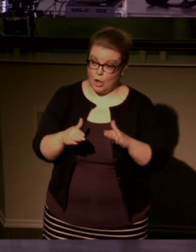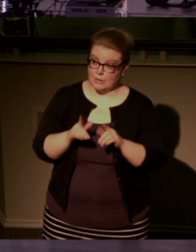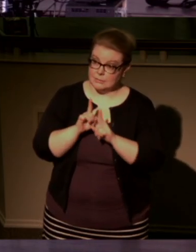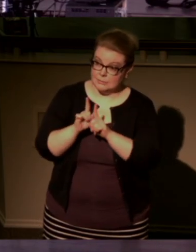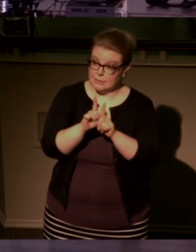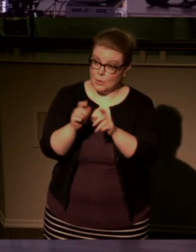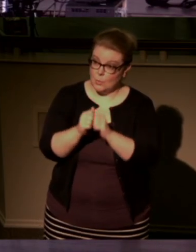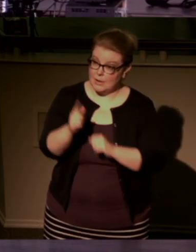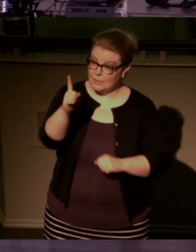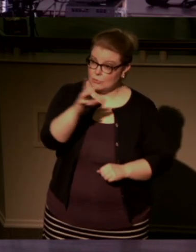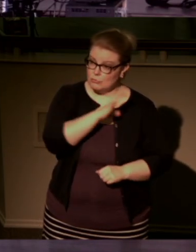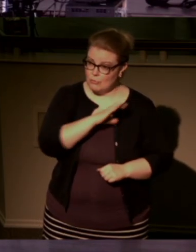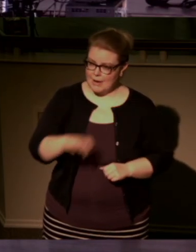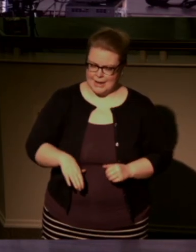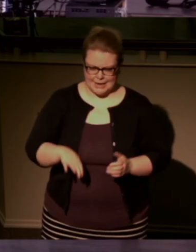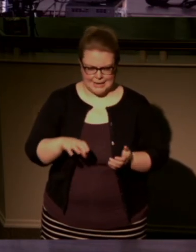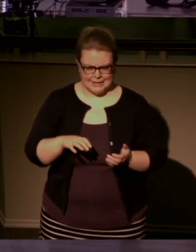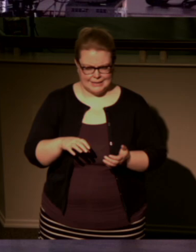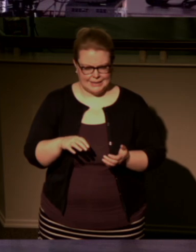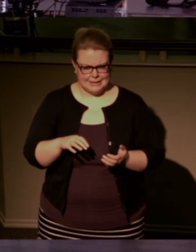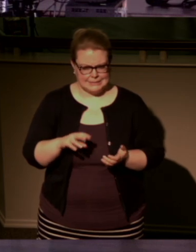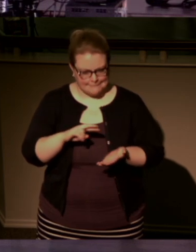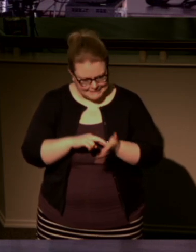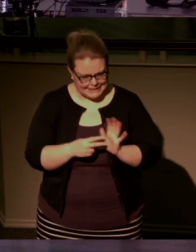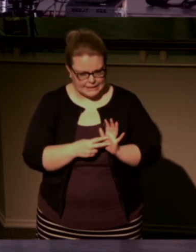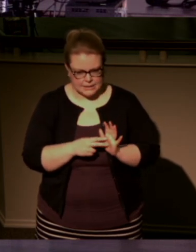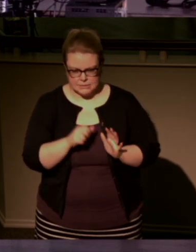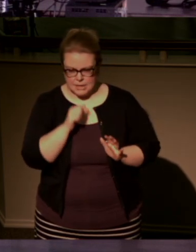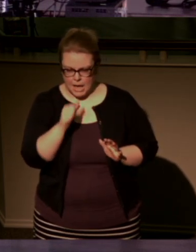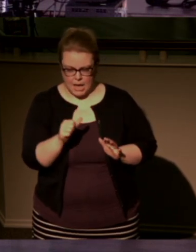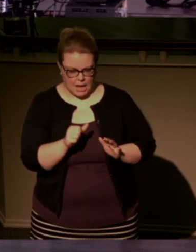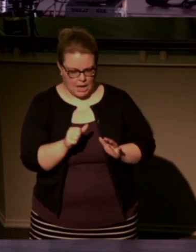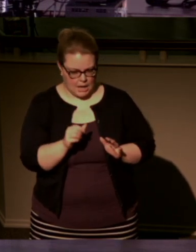not despairing over every little bump you come to.